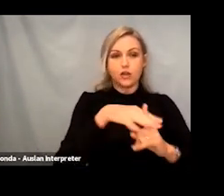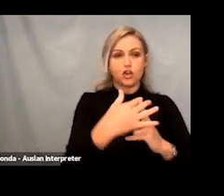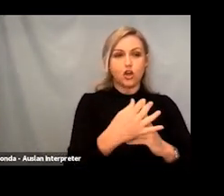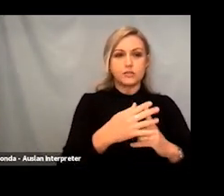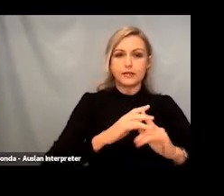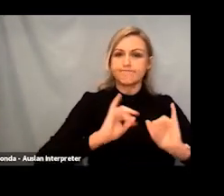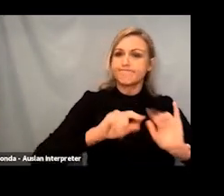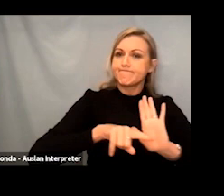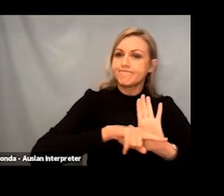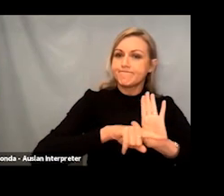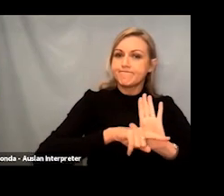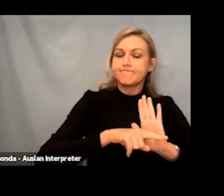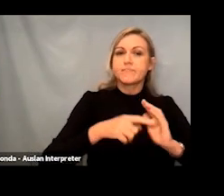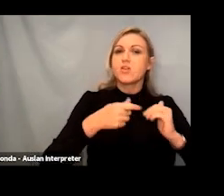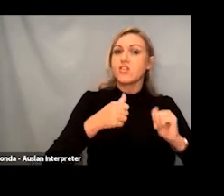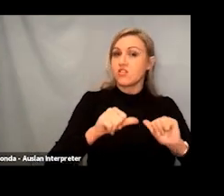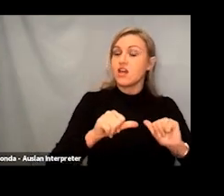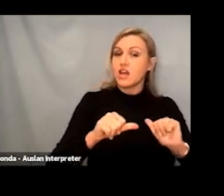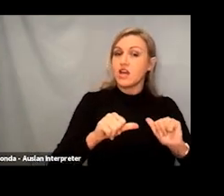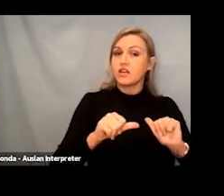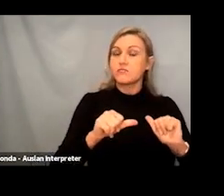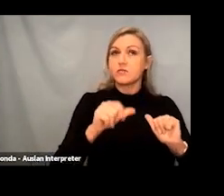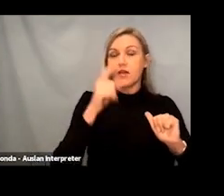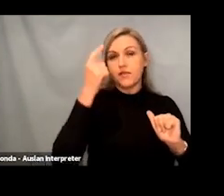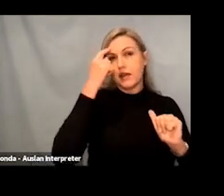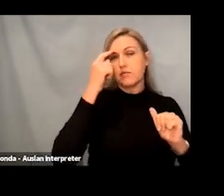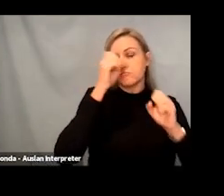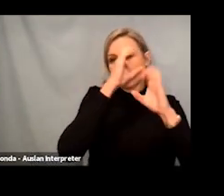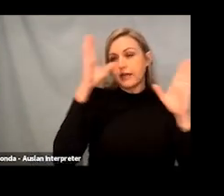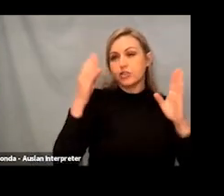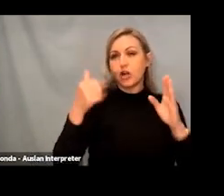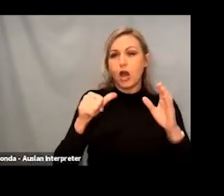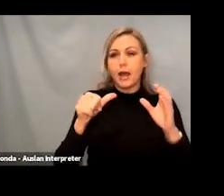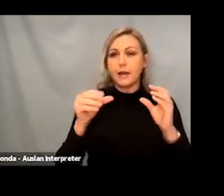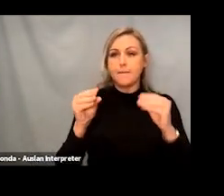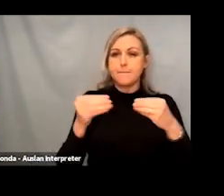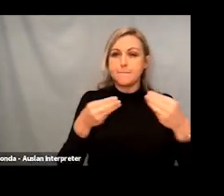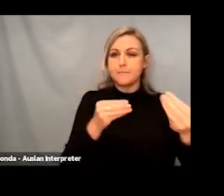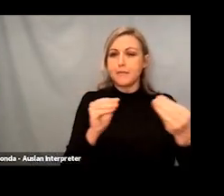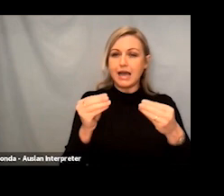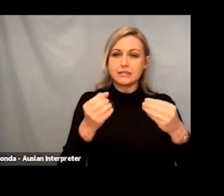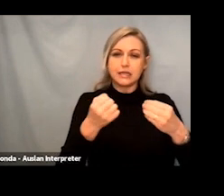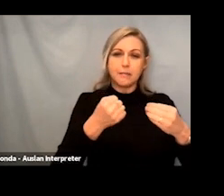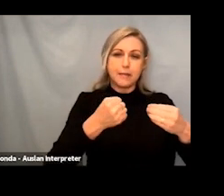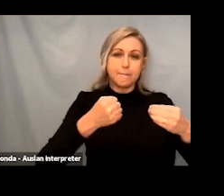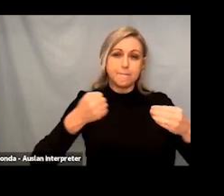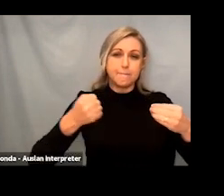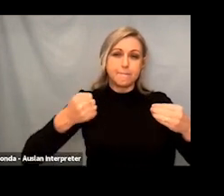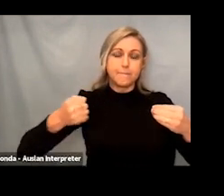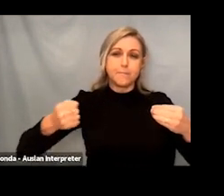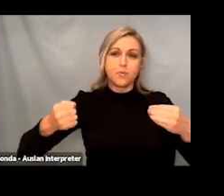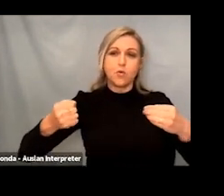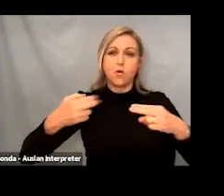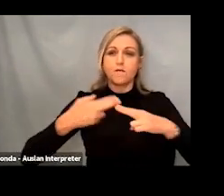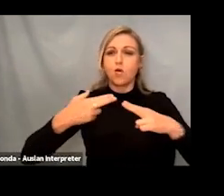adverse, then you could imagine a plastic being pulled towards pathology. This is a